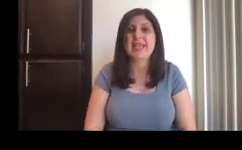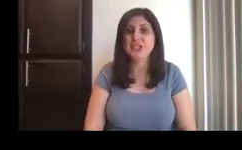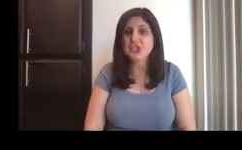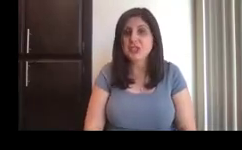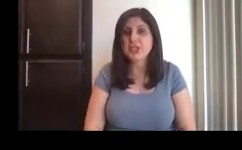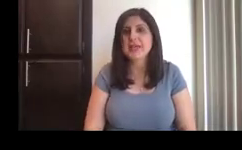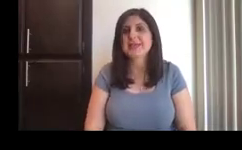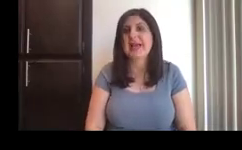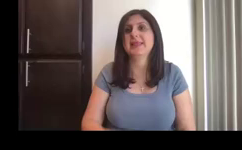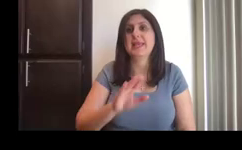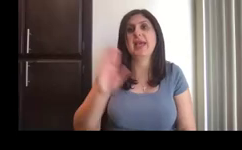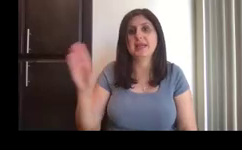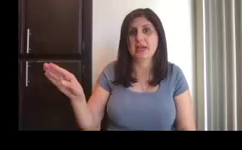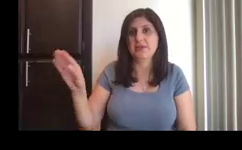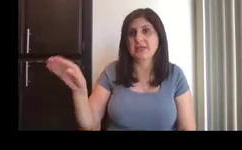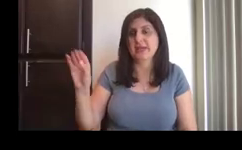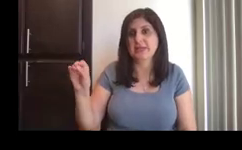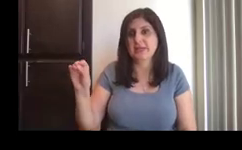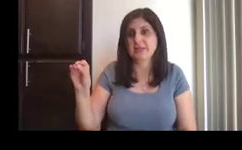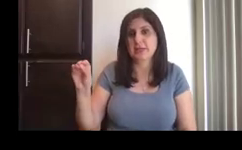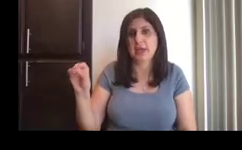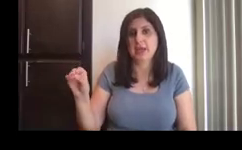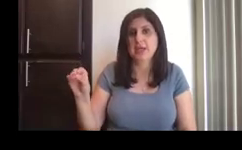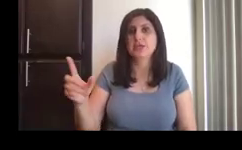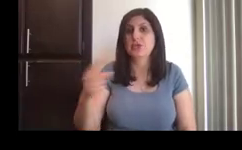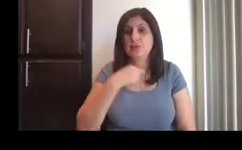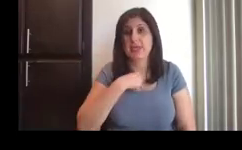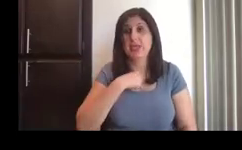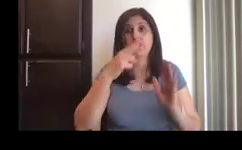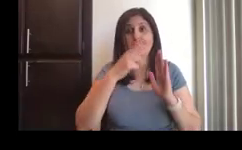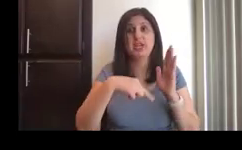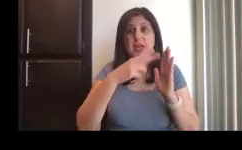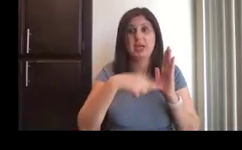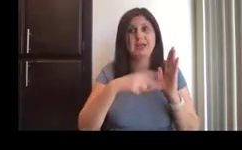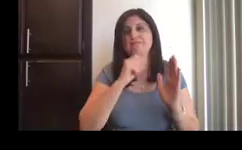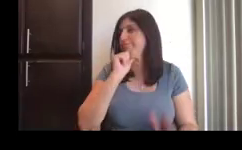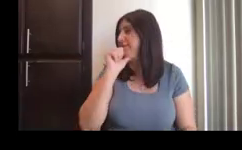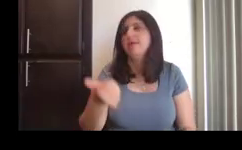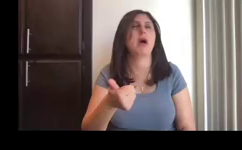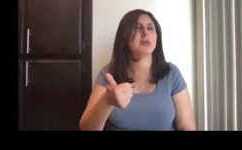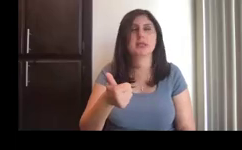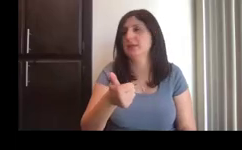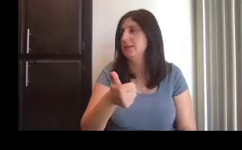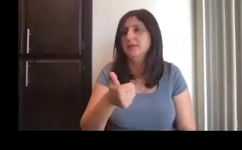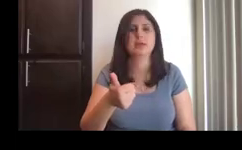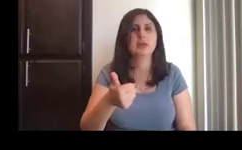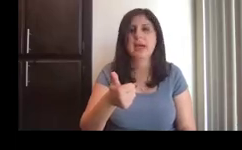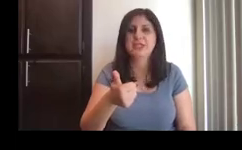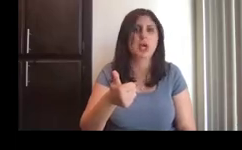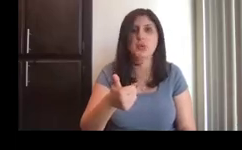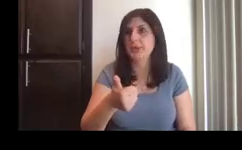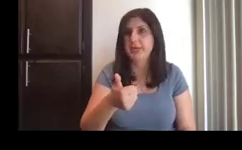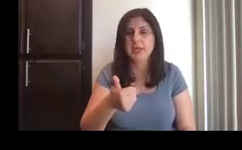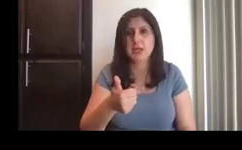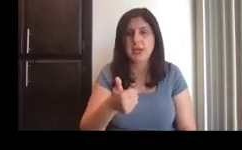A negation is at the end of the sentence, okay? So me read, not.